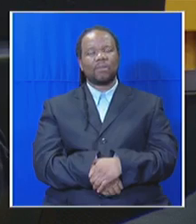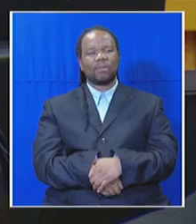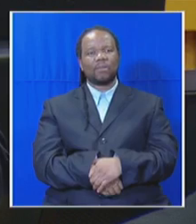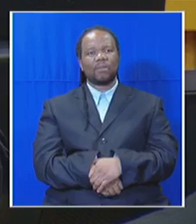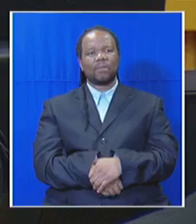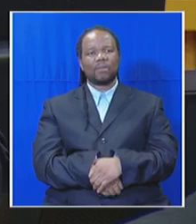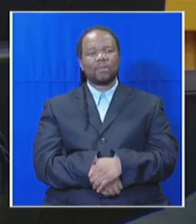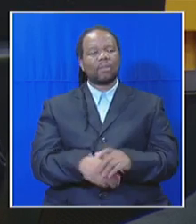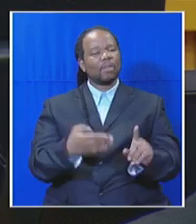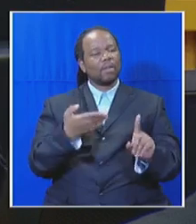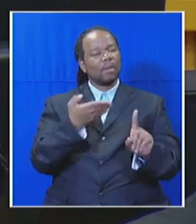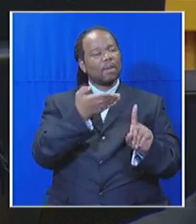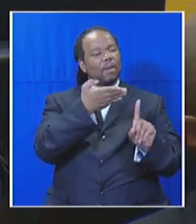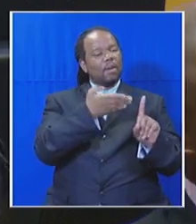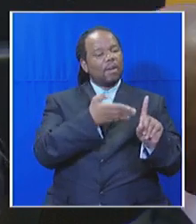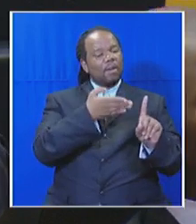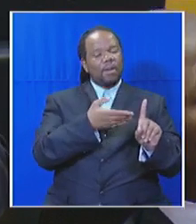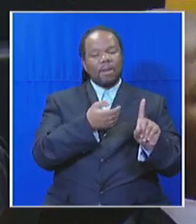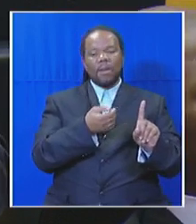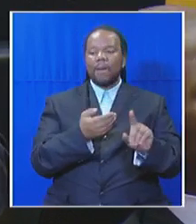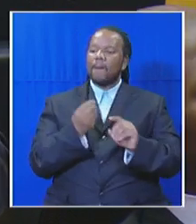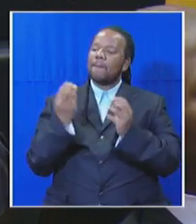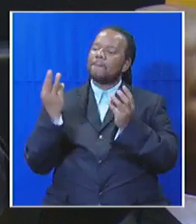Mr. President, the public protector